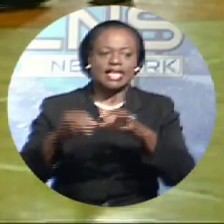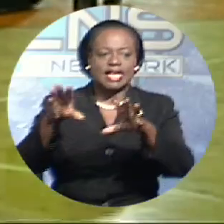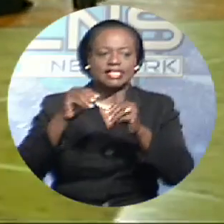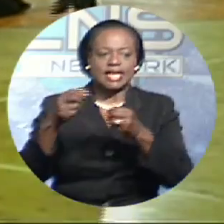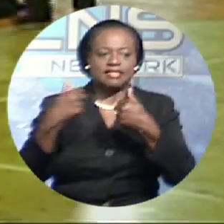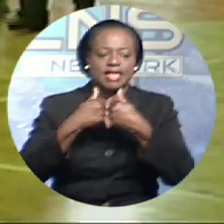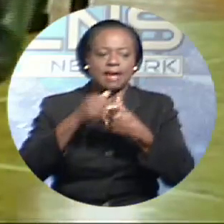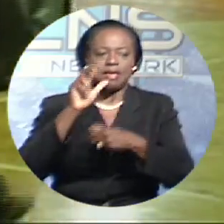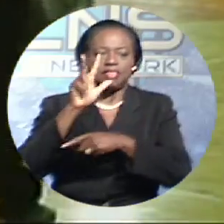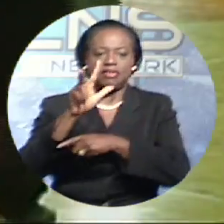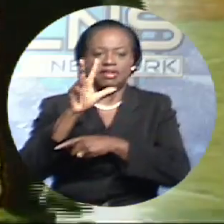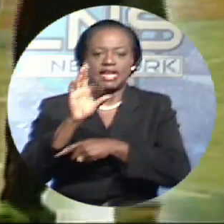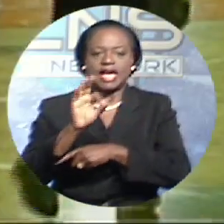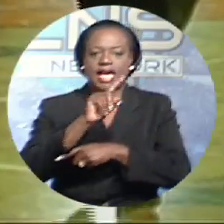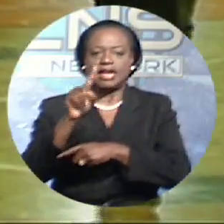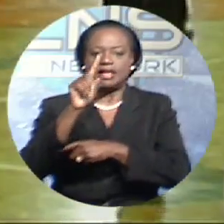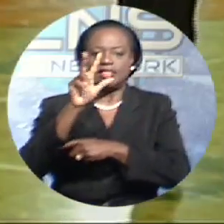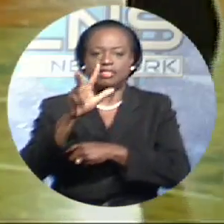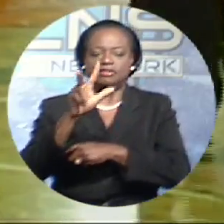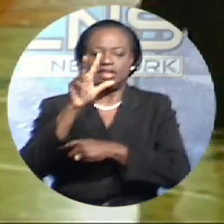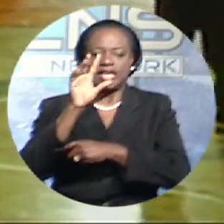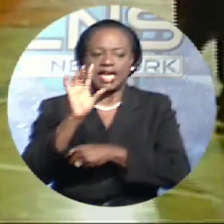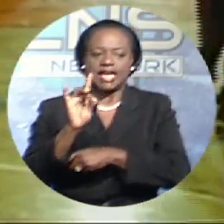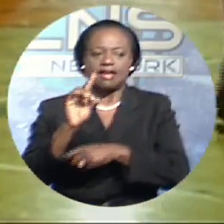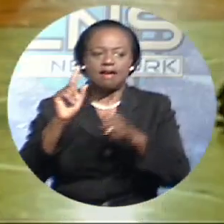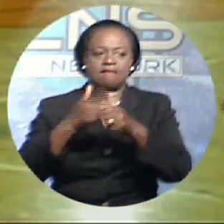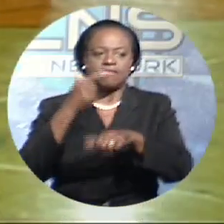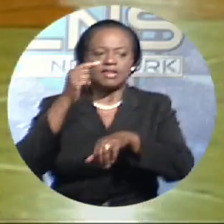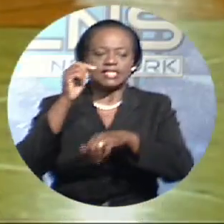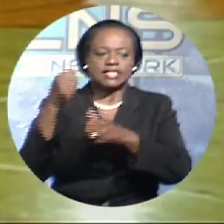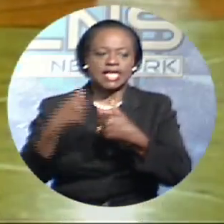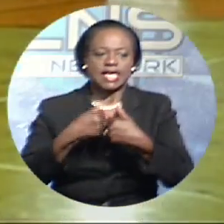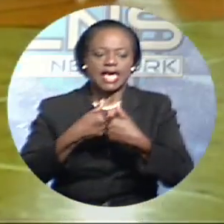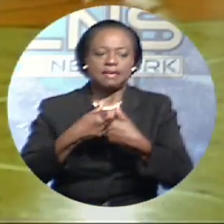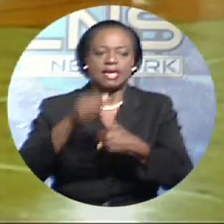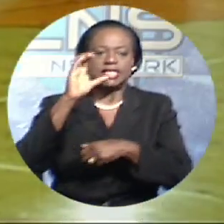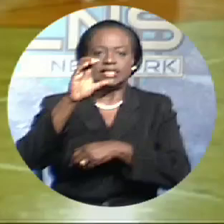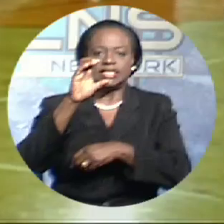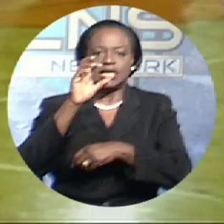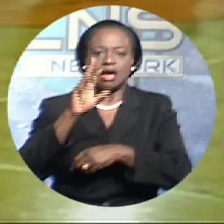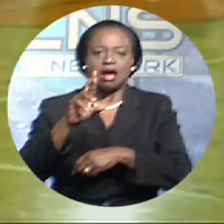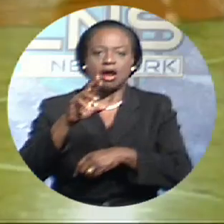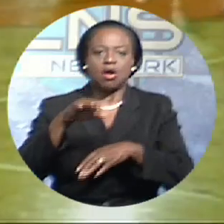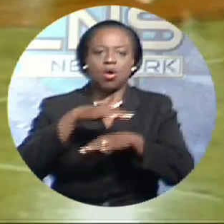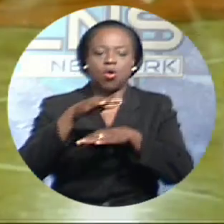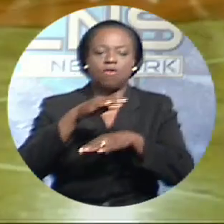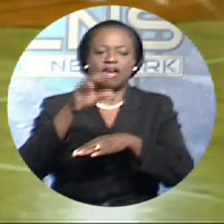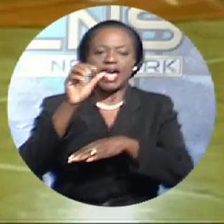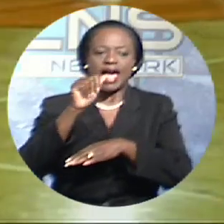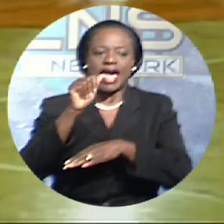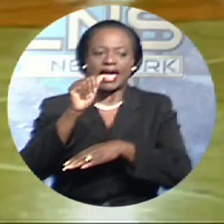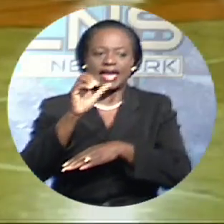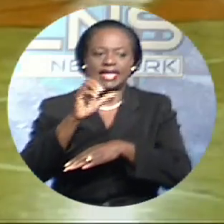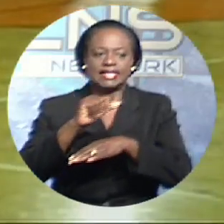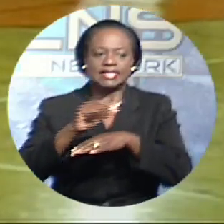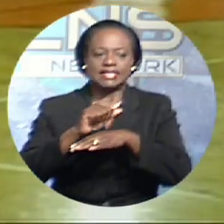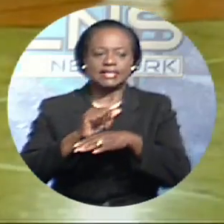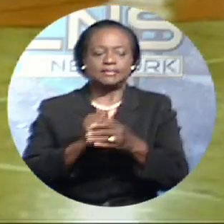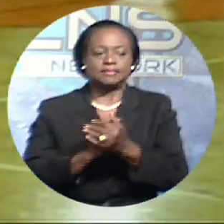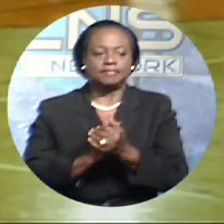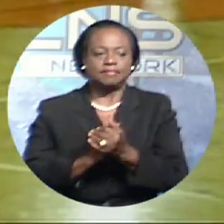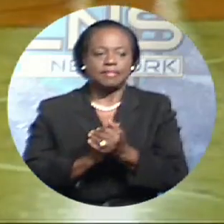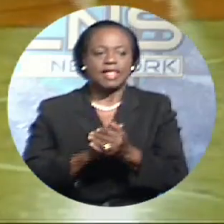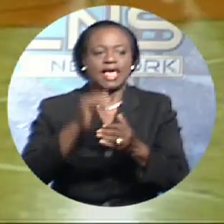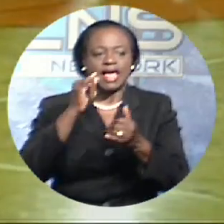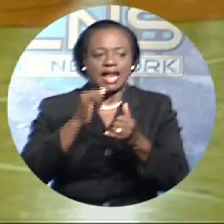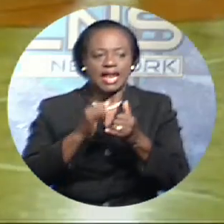game 39-38. And in the first game today, it was C.R. Walker over Auckland's 46-20. For last night's action,